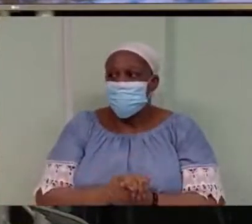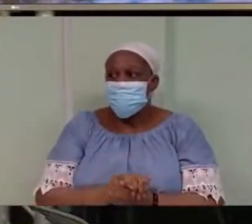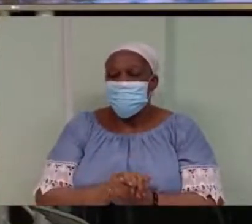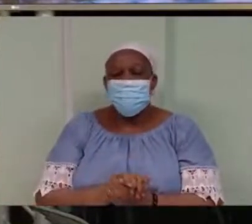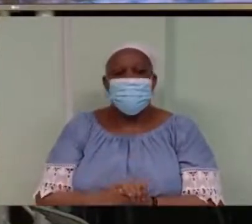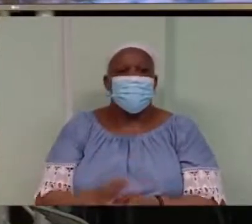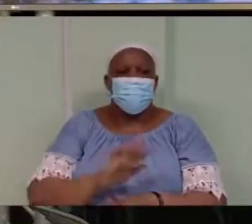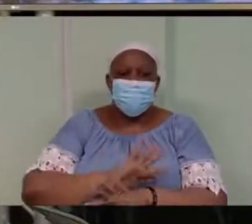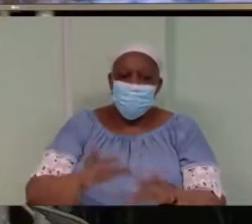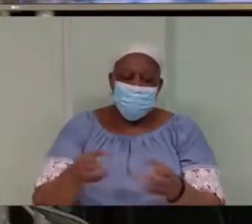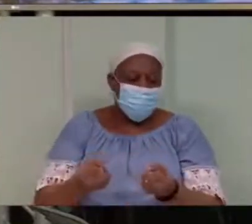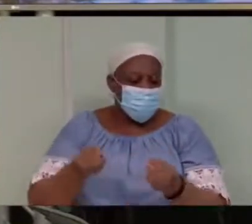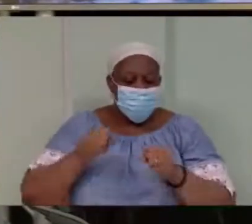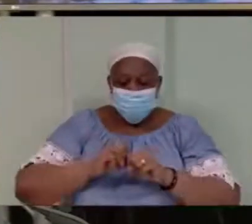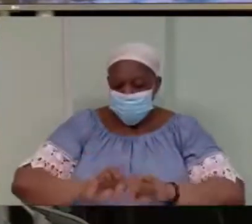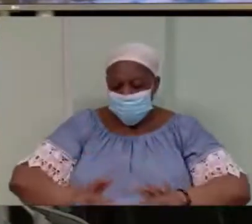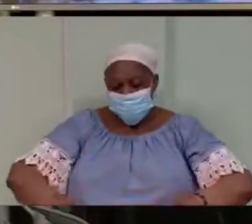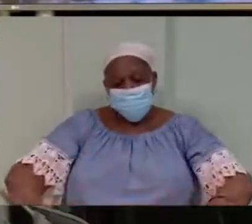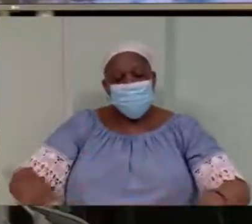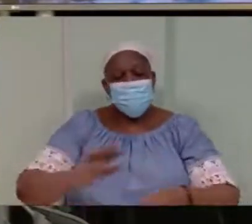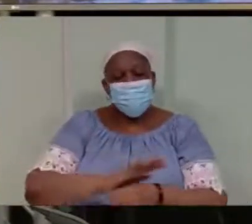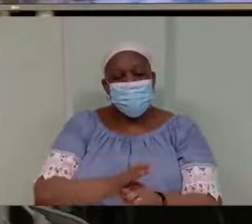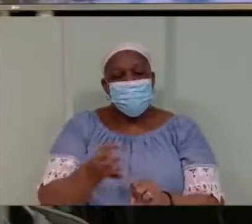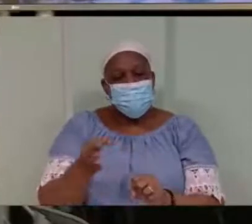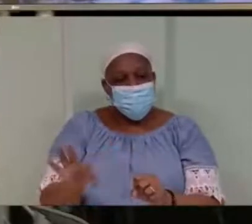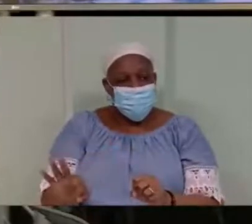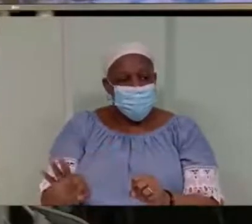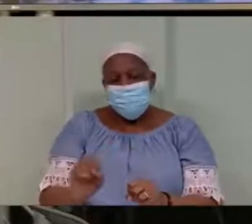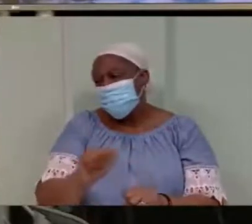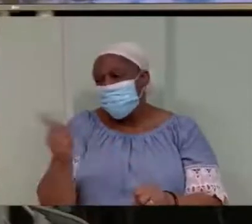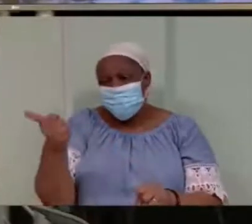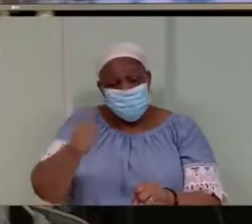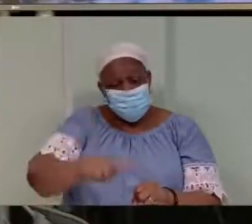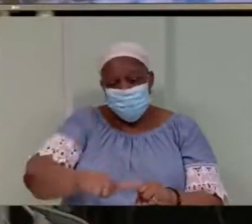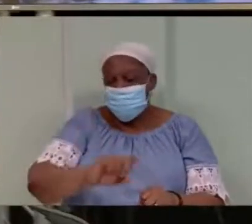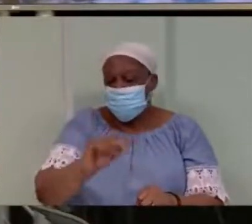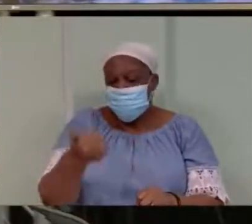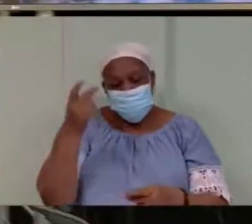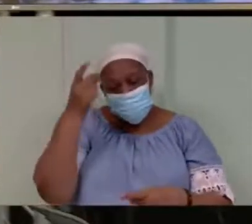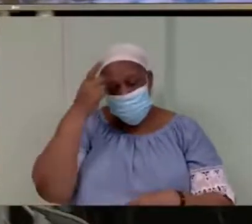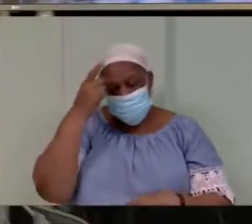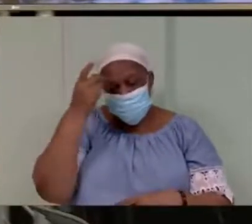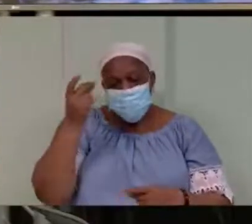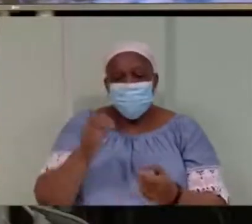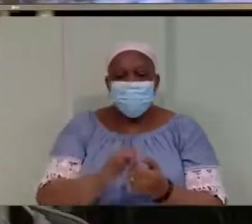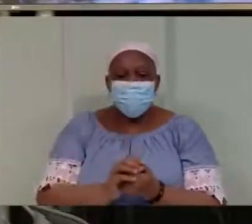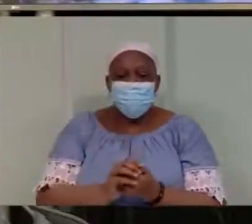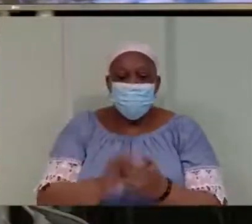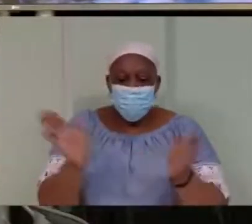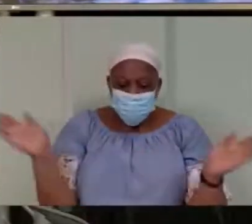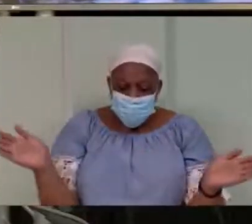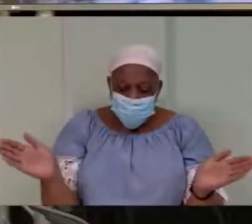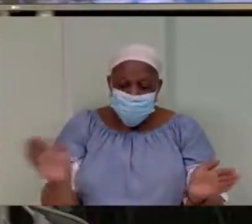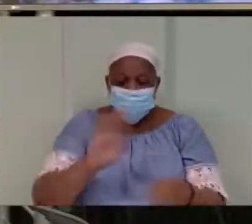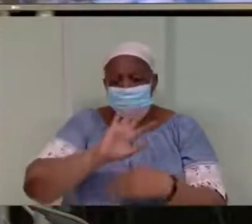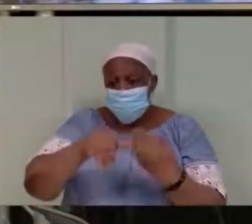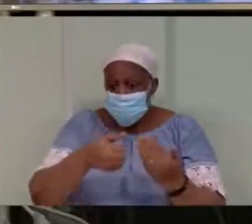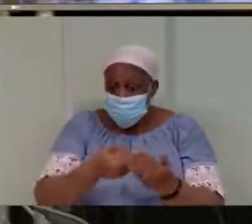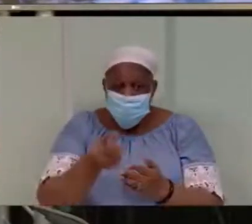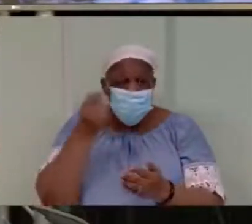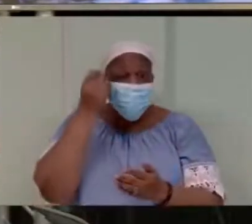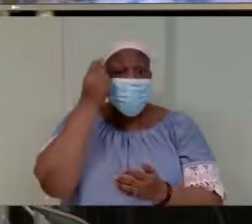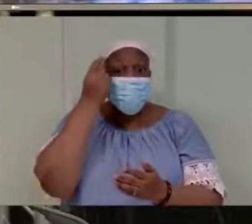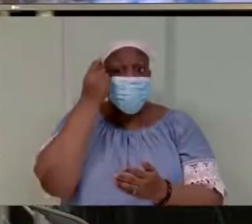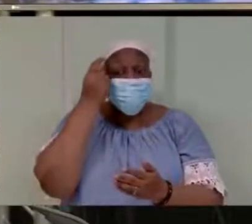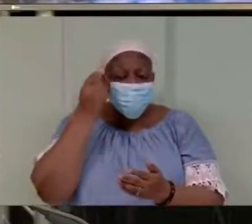cov19 and any other communicable diseases we encourage everyone to be very understanding